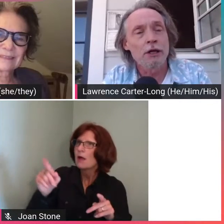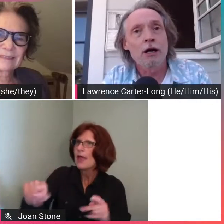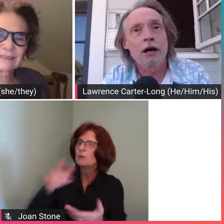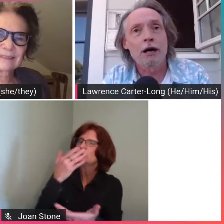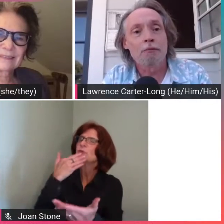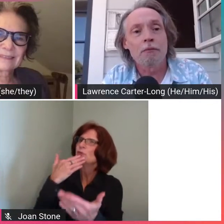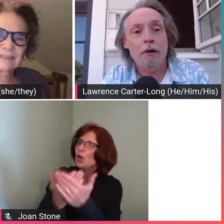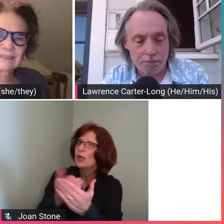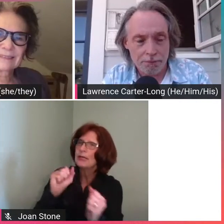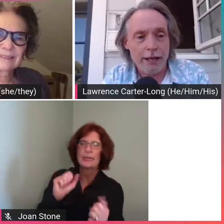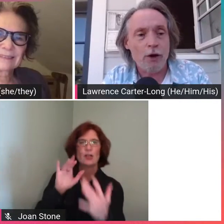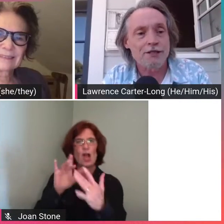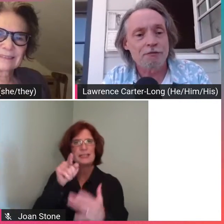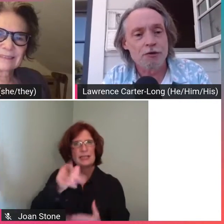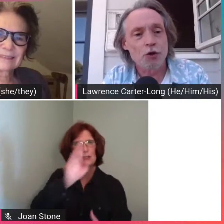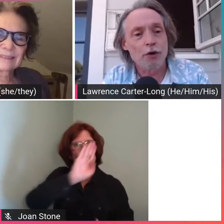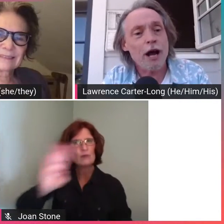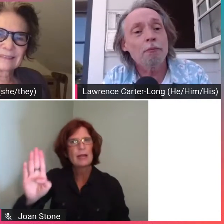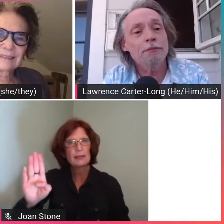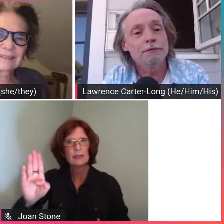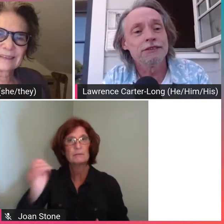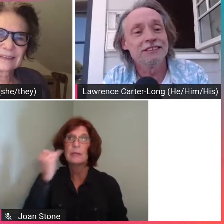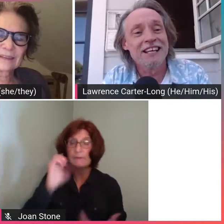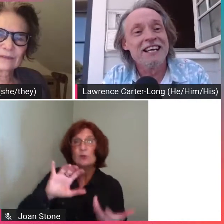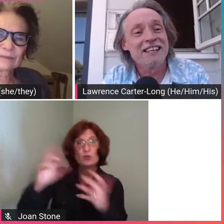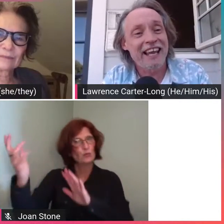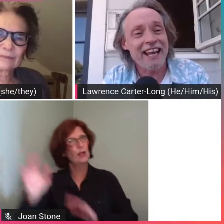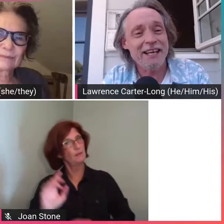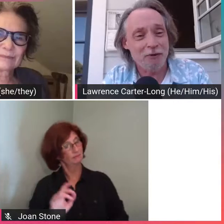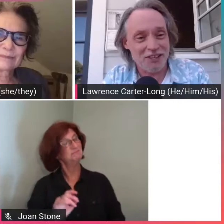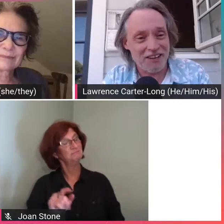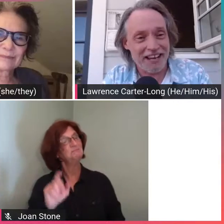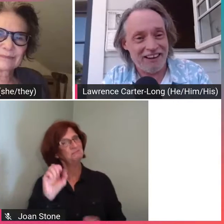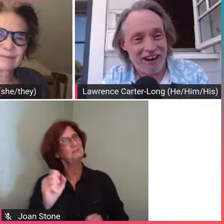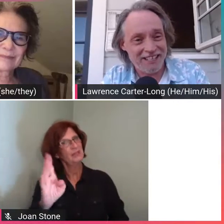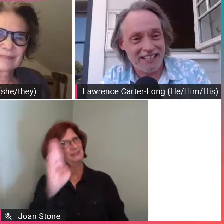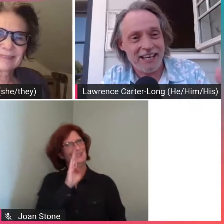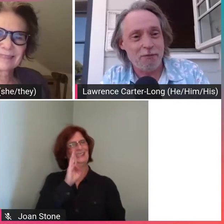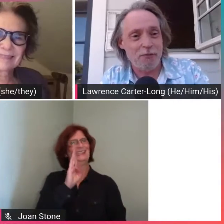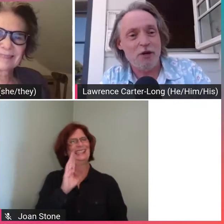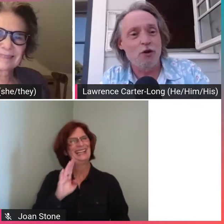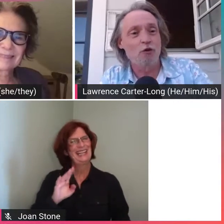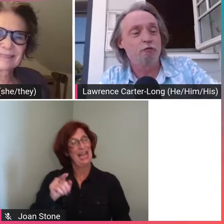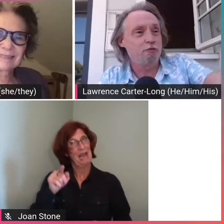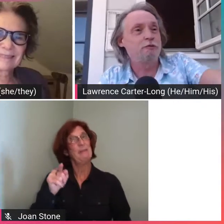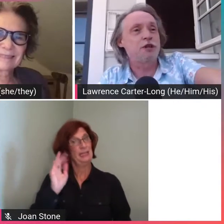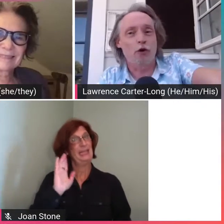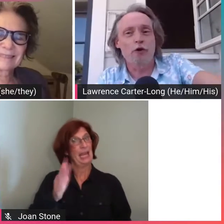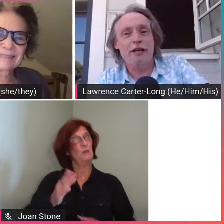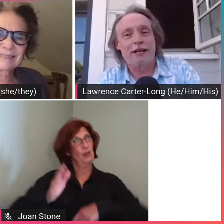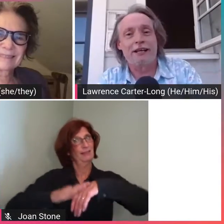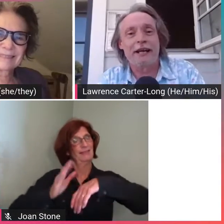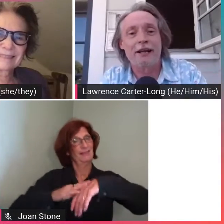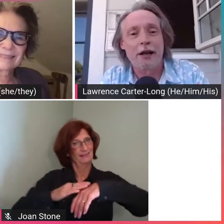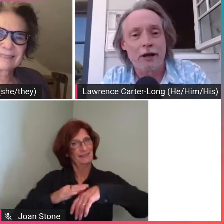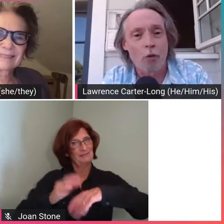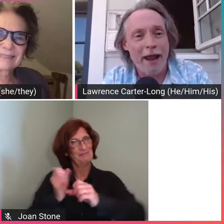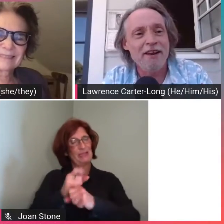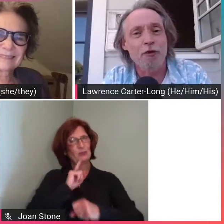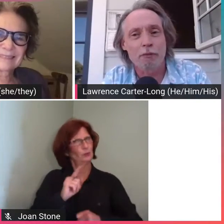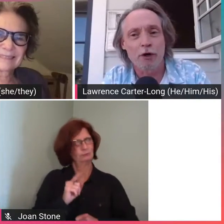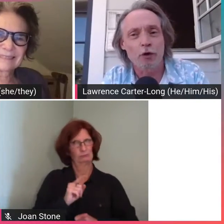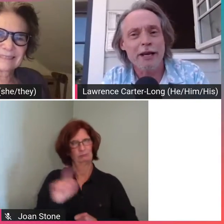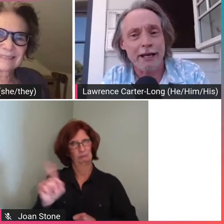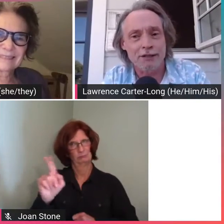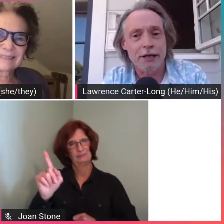job. Likewise, if you screw it up, the gatekeepers aren't there, right, to keep you secluded and